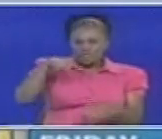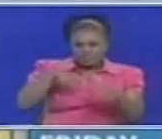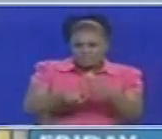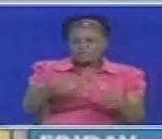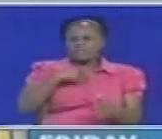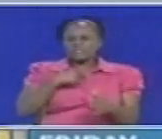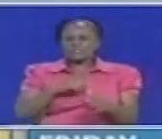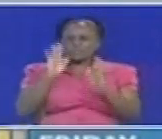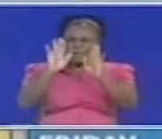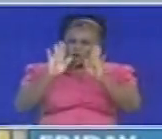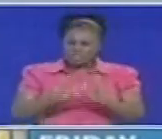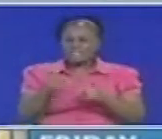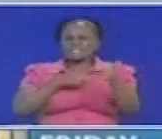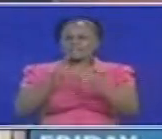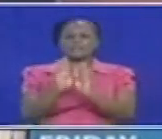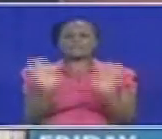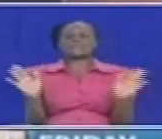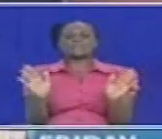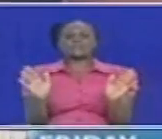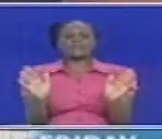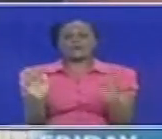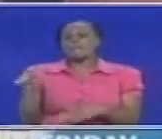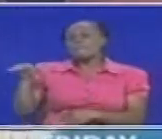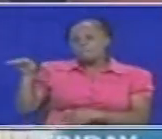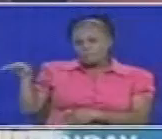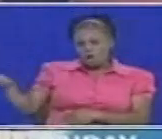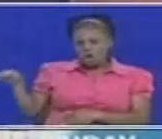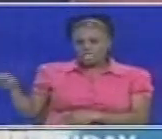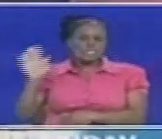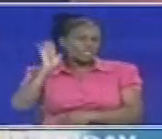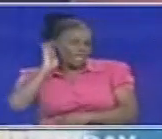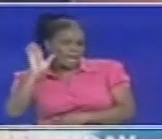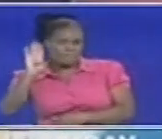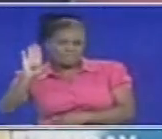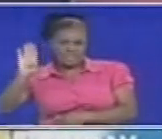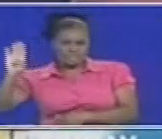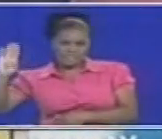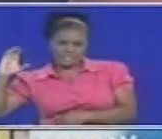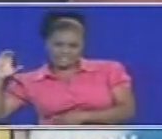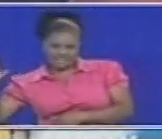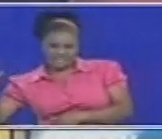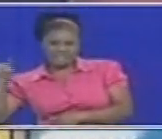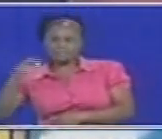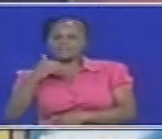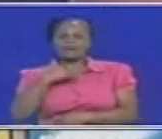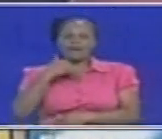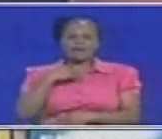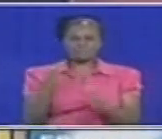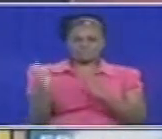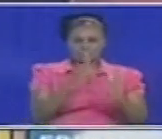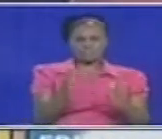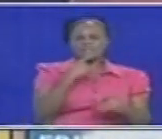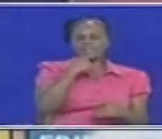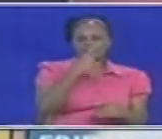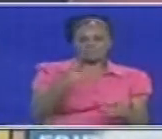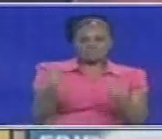travel to Kenya's tourism heaven. This morning you have heard on BBC, they lump sum everything together and said